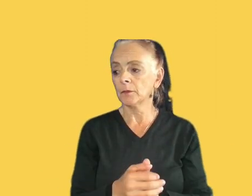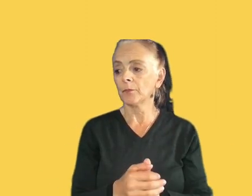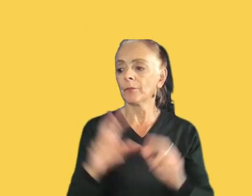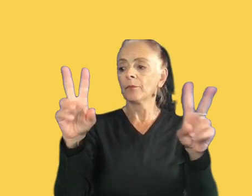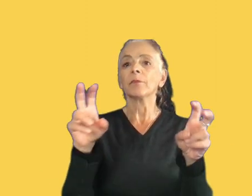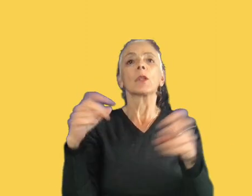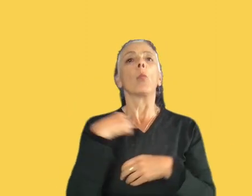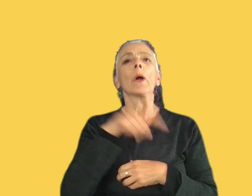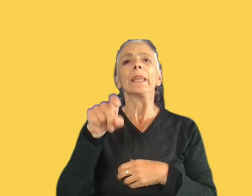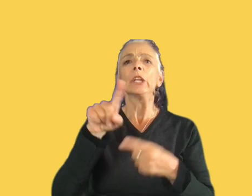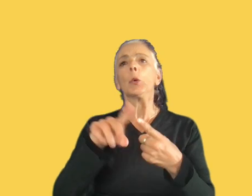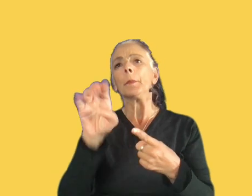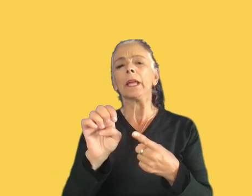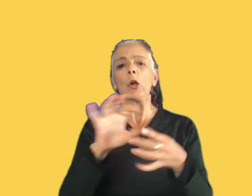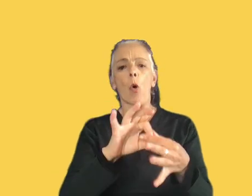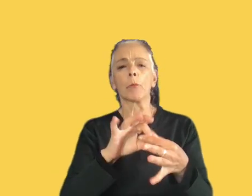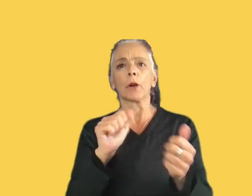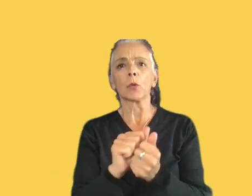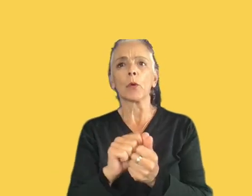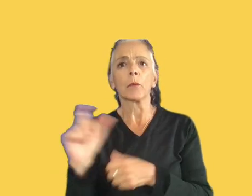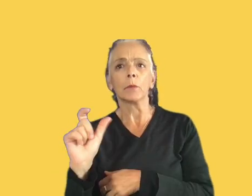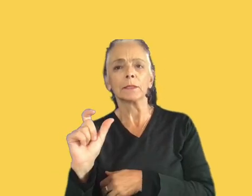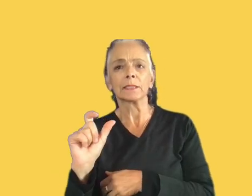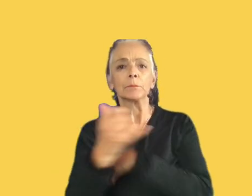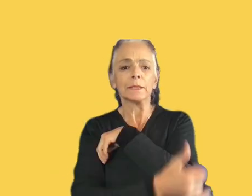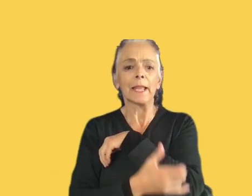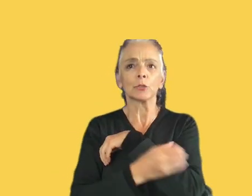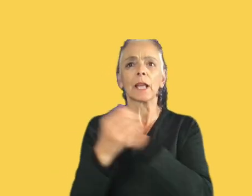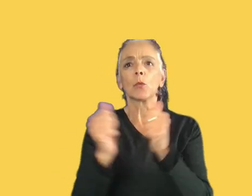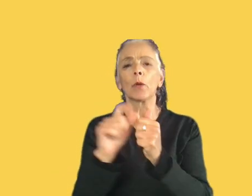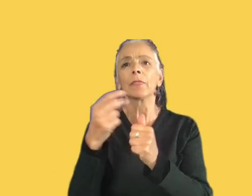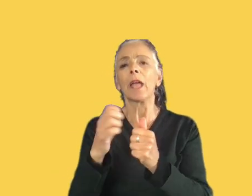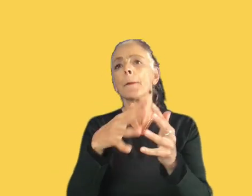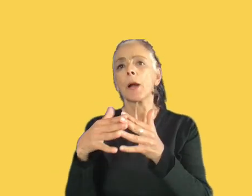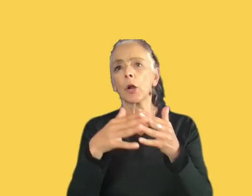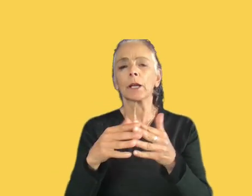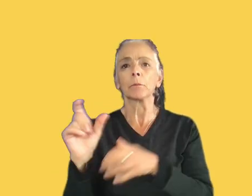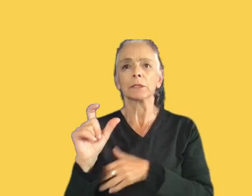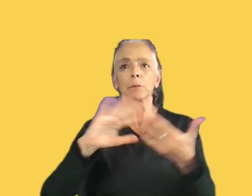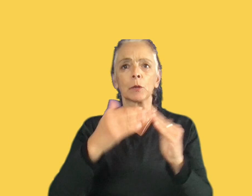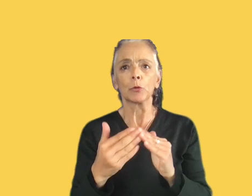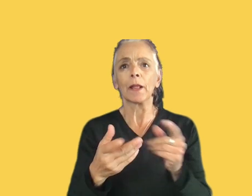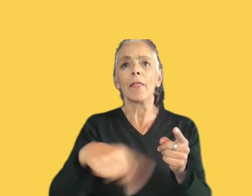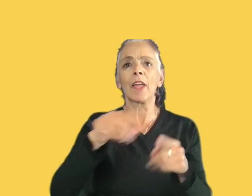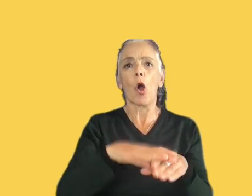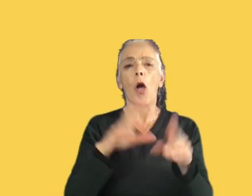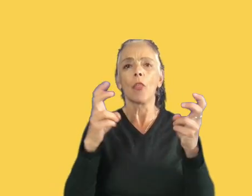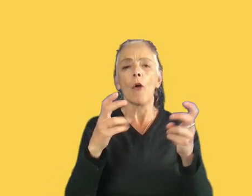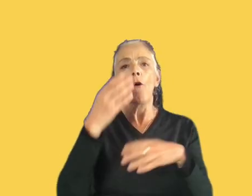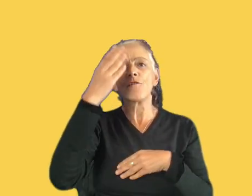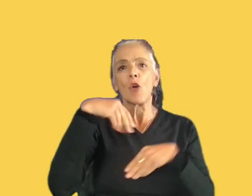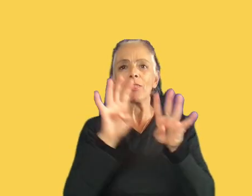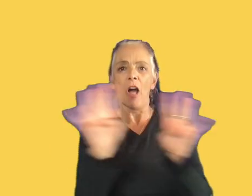We need to be cooperating with Muslim nations and with the American Muslim community. They're on the front